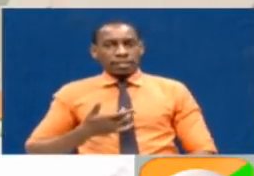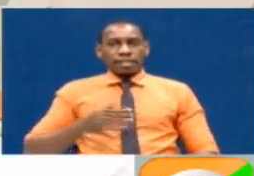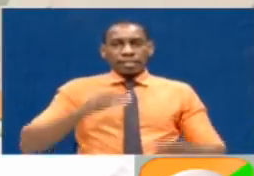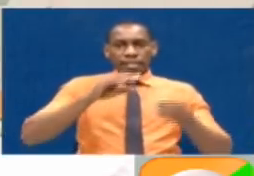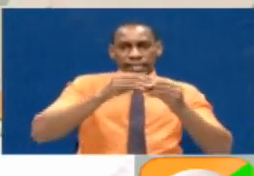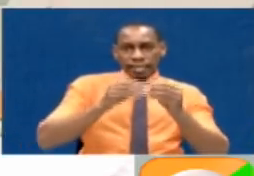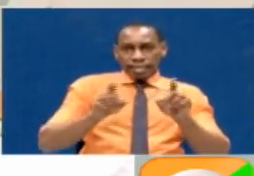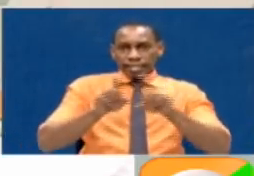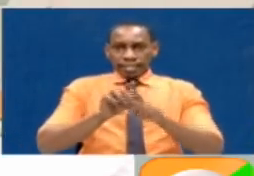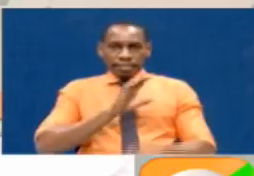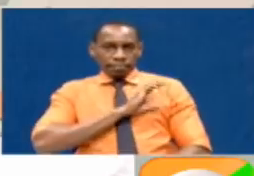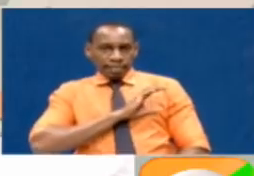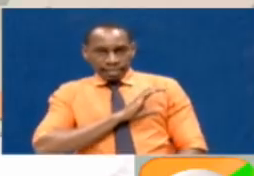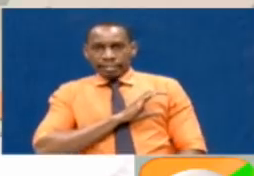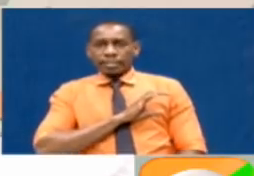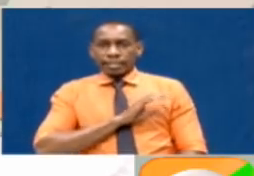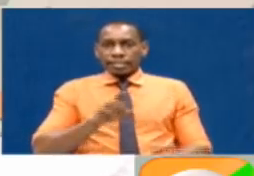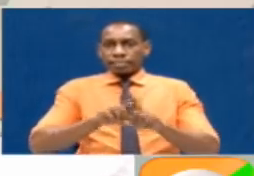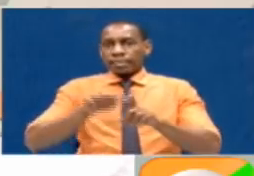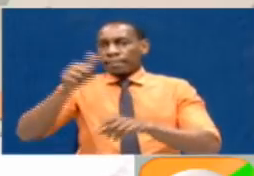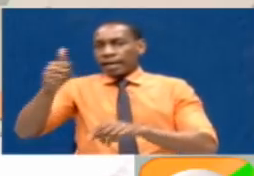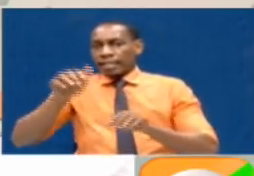persona of your own like they did?